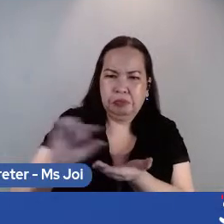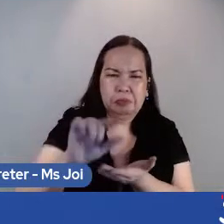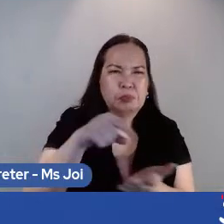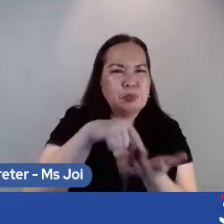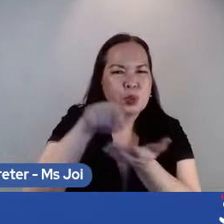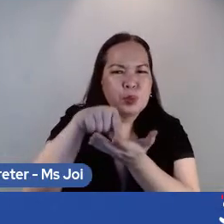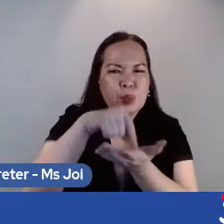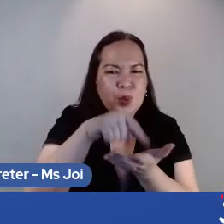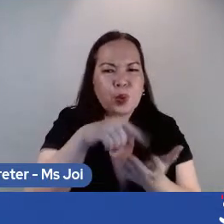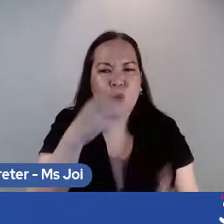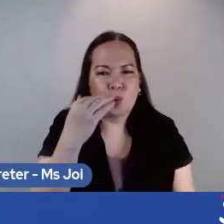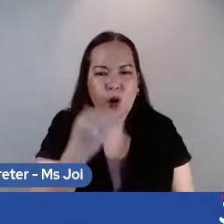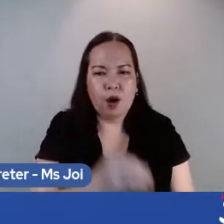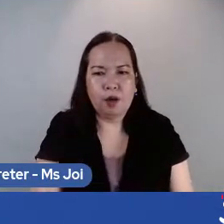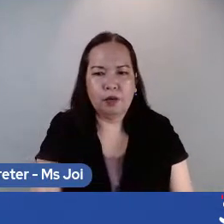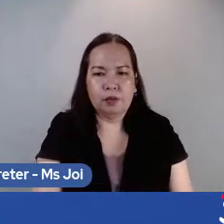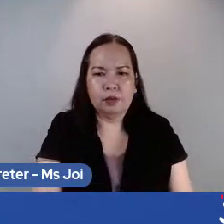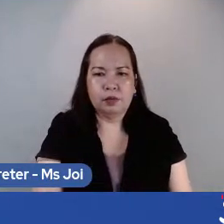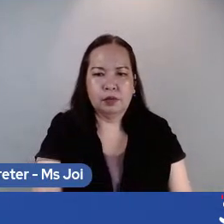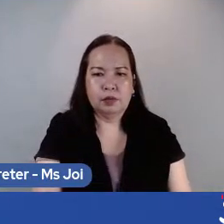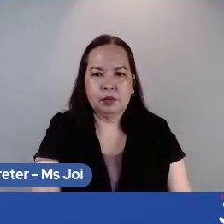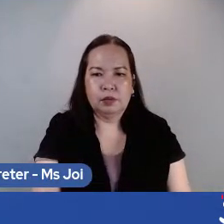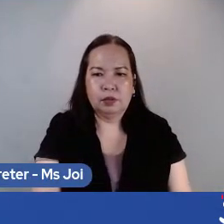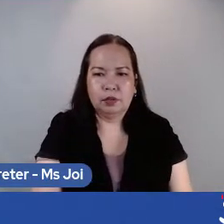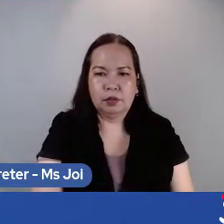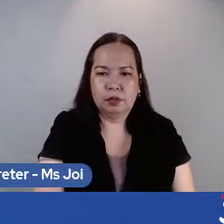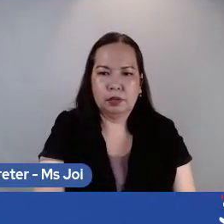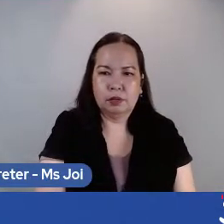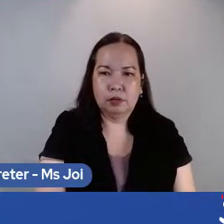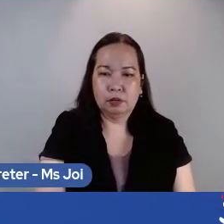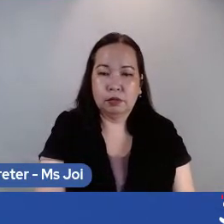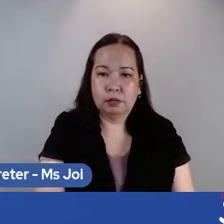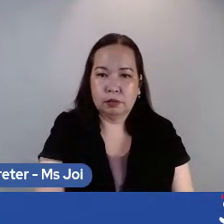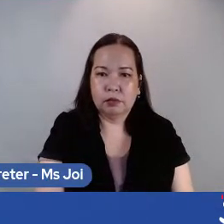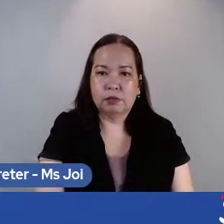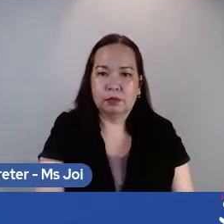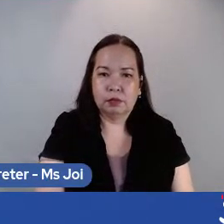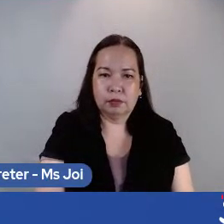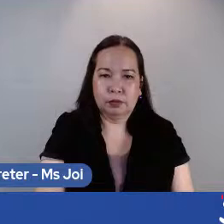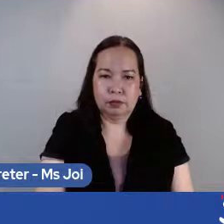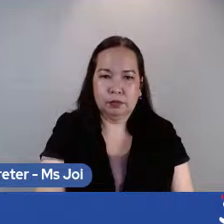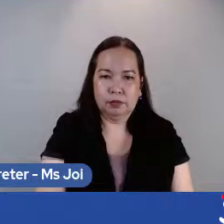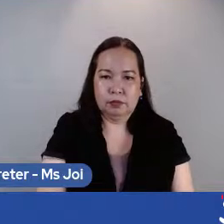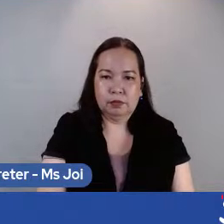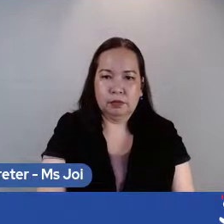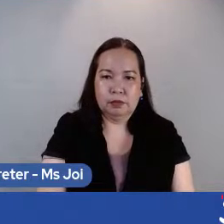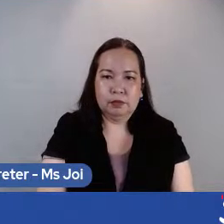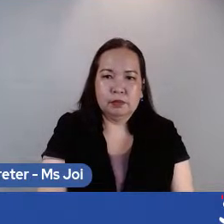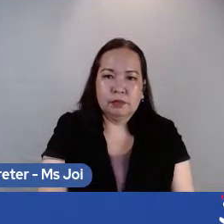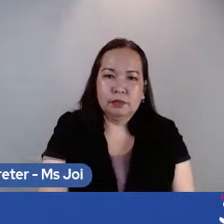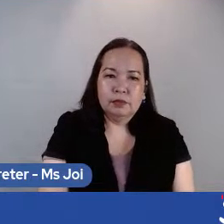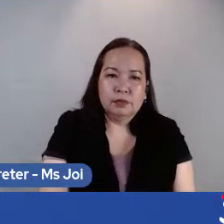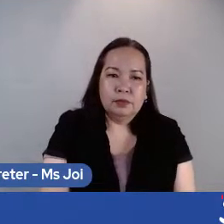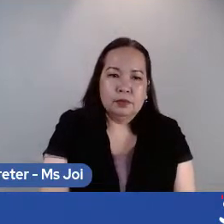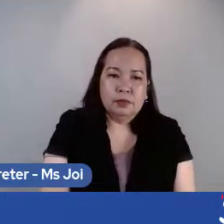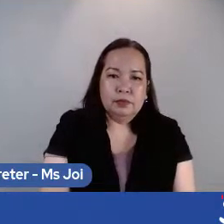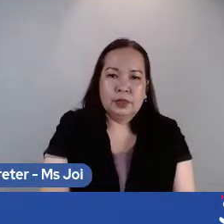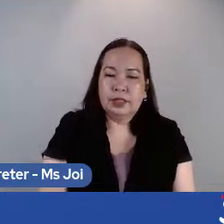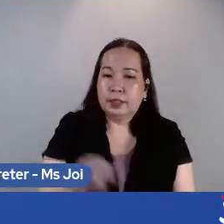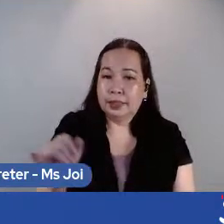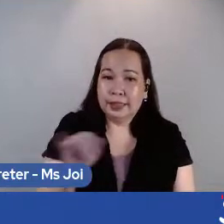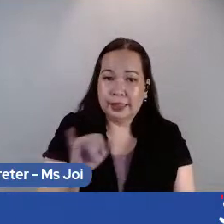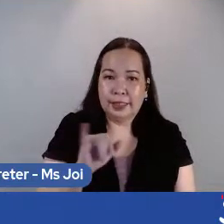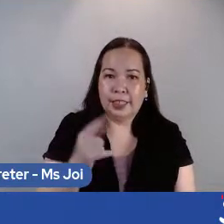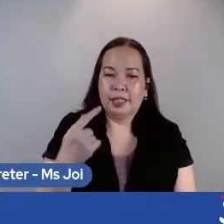money trail in the succeeding elections, the 2010 presidential elections. This was a decade ago. And also held